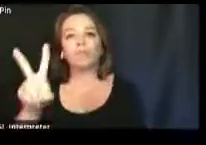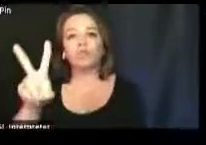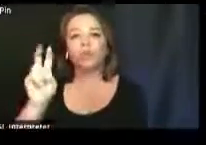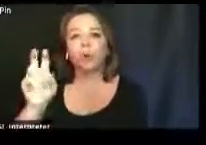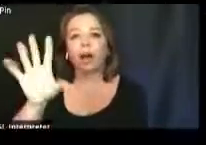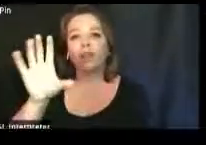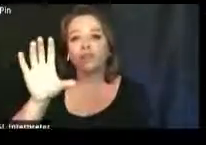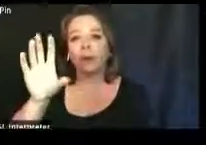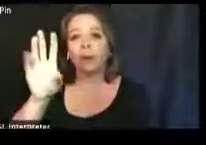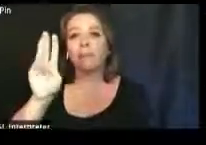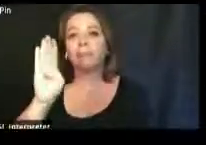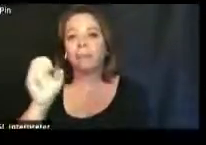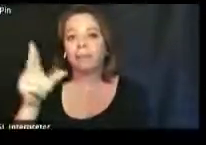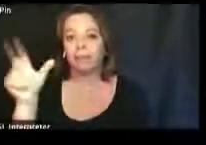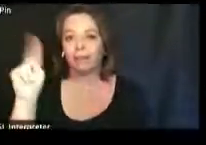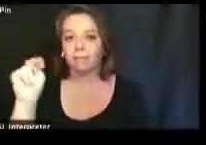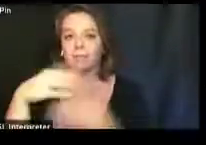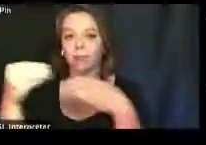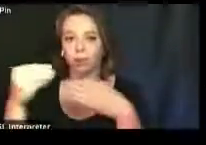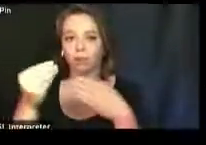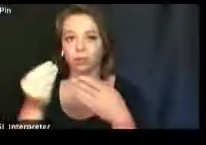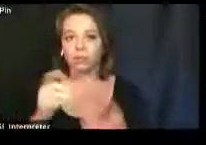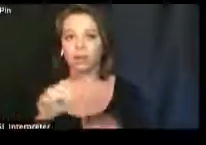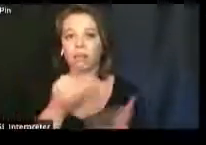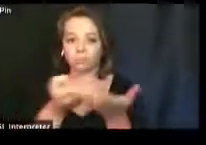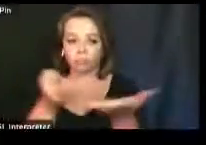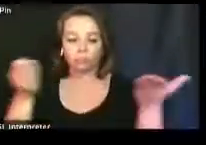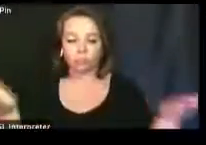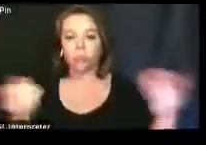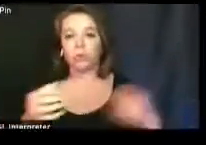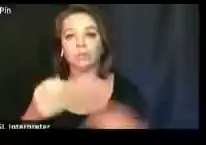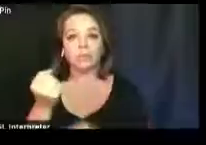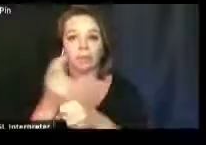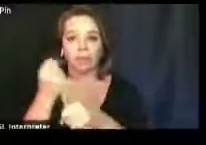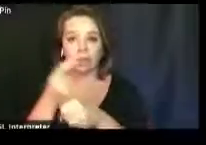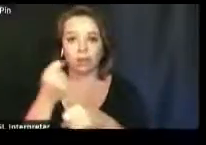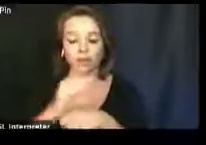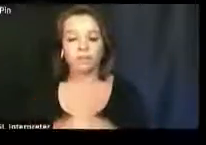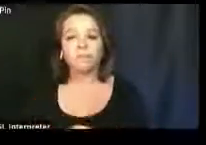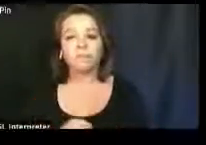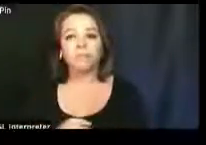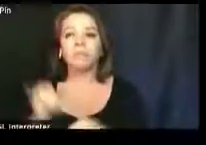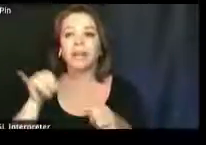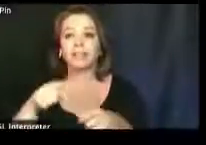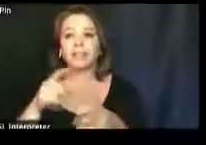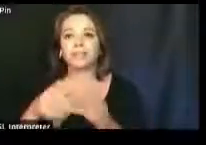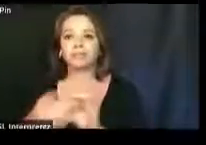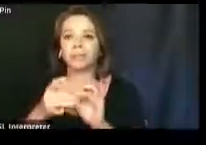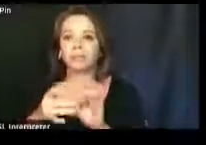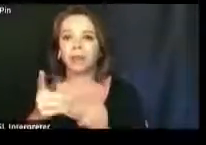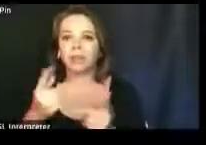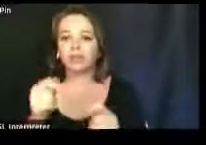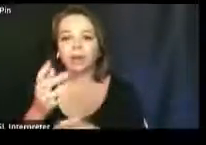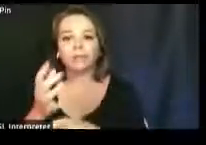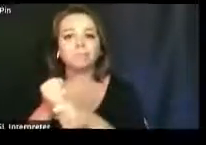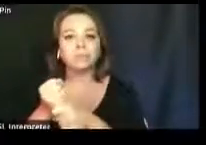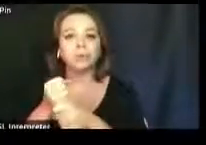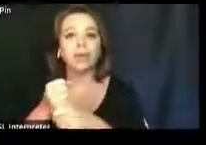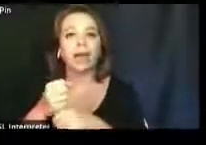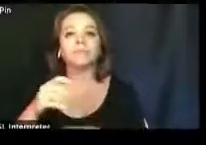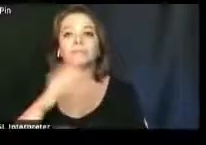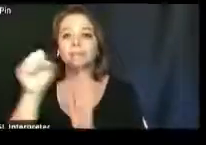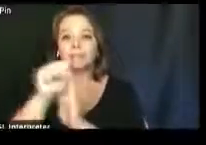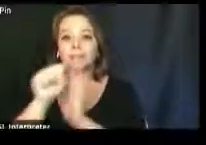year. Keeping the city unified has resulted in securing significant state and federal funding for our communities to be